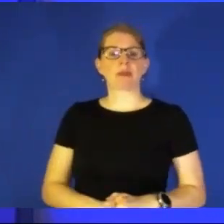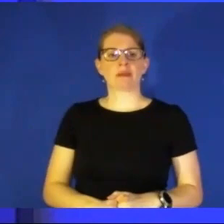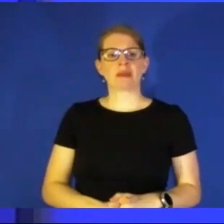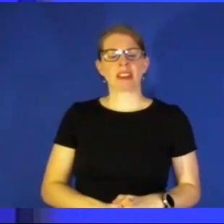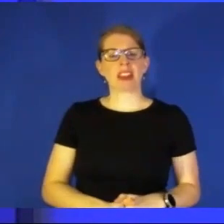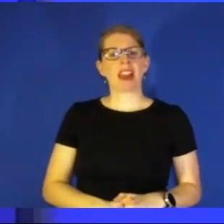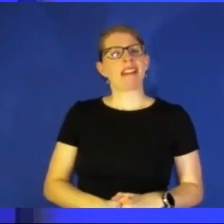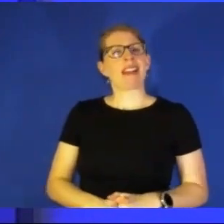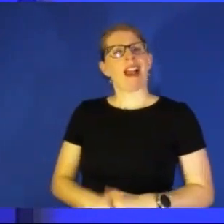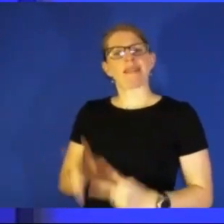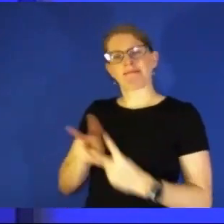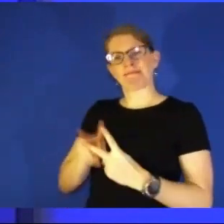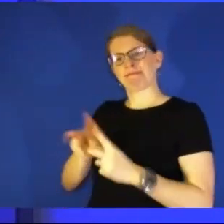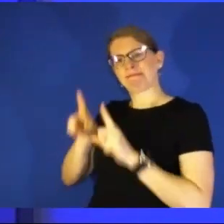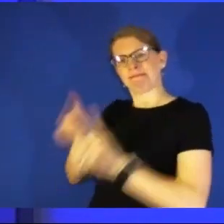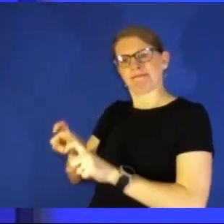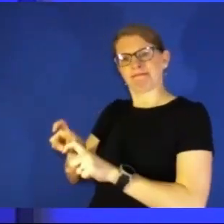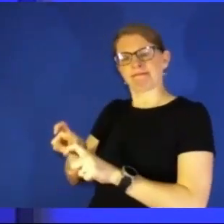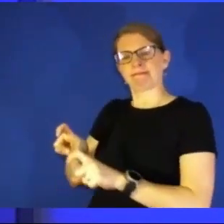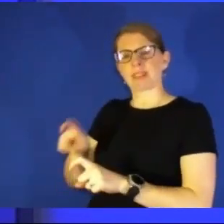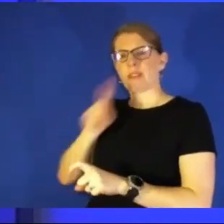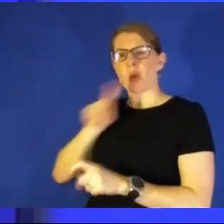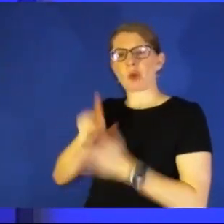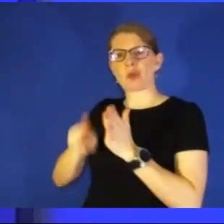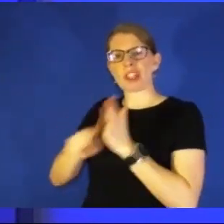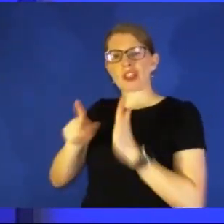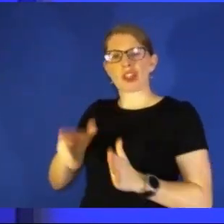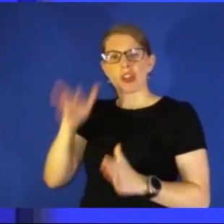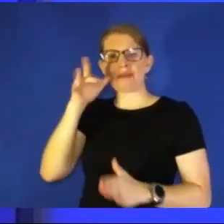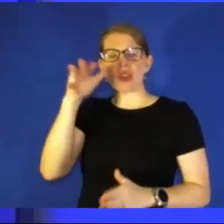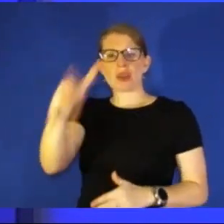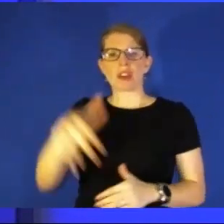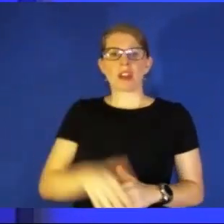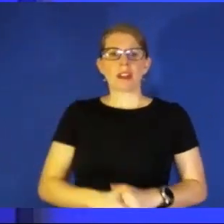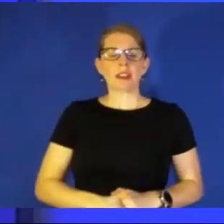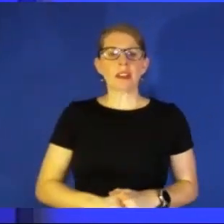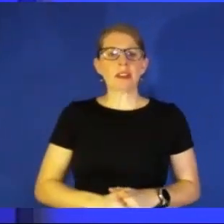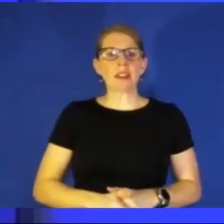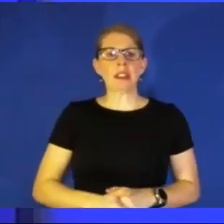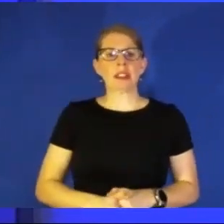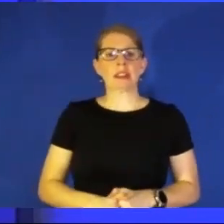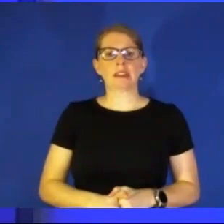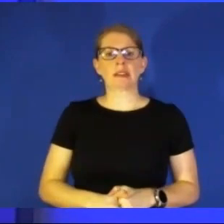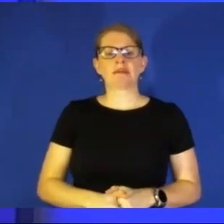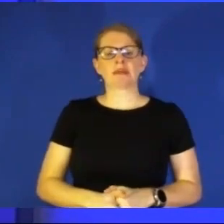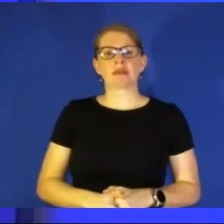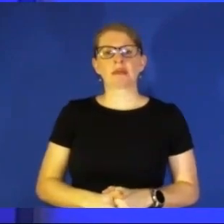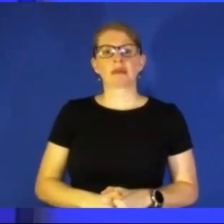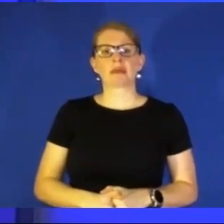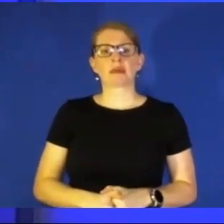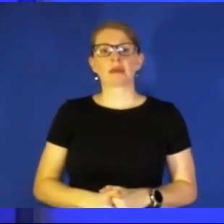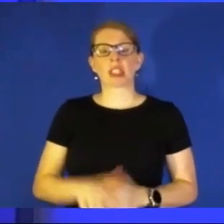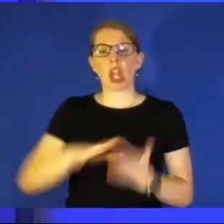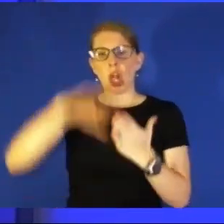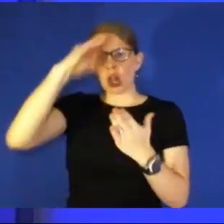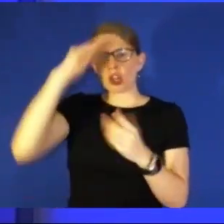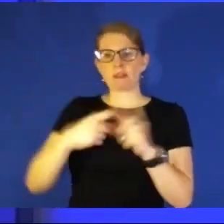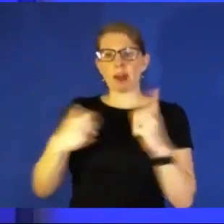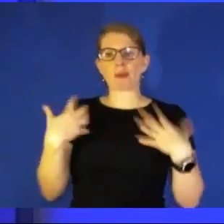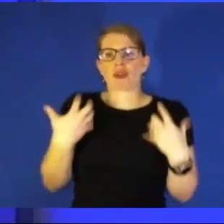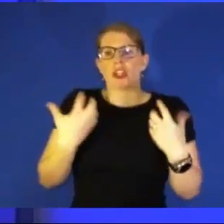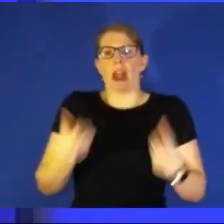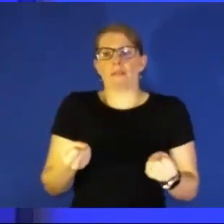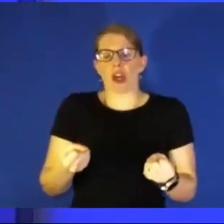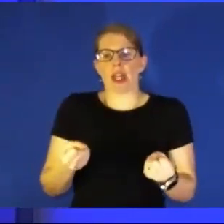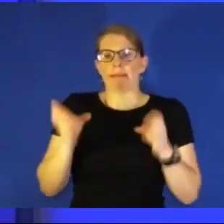be my question for researchers in the future is, you know, what did we learn from our recovery phase,